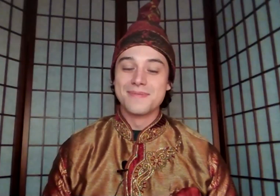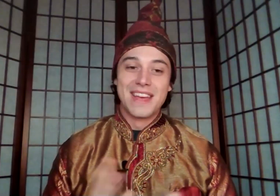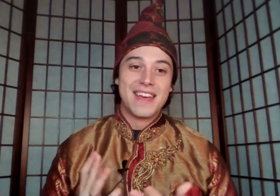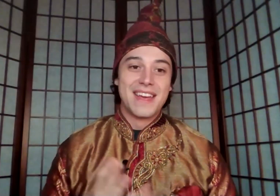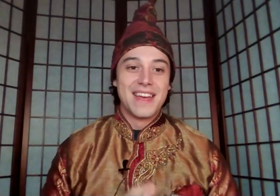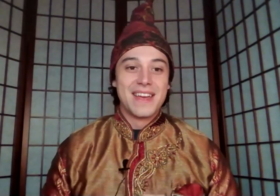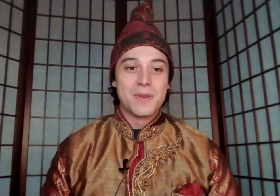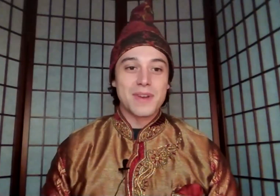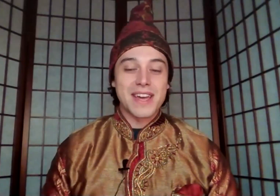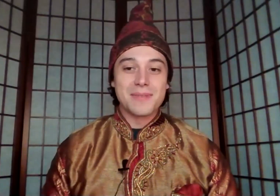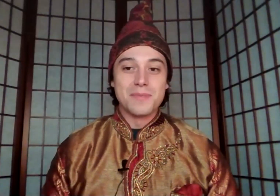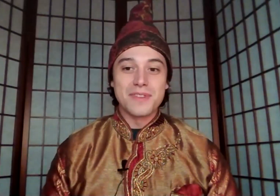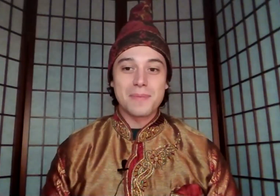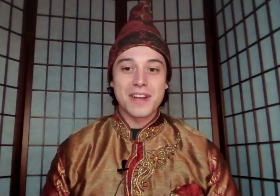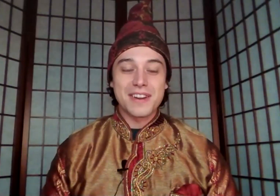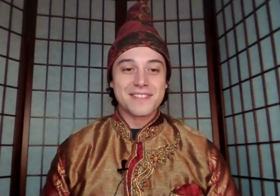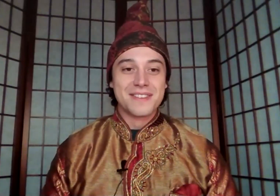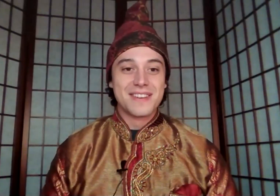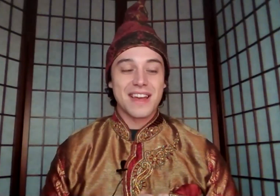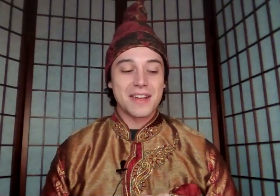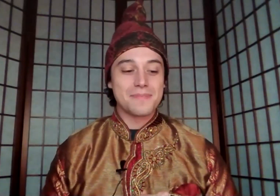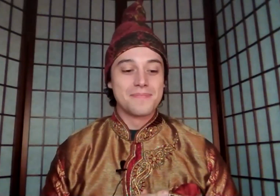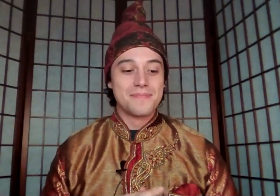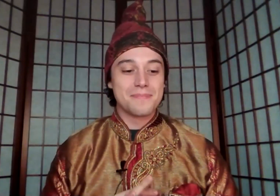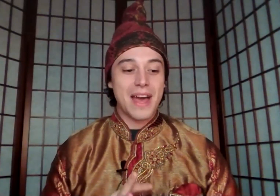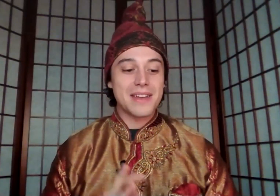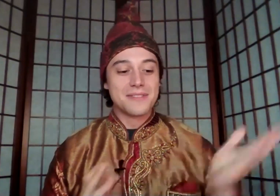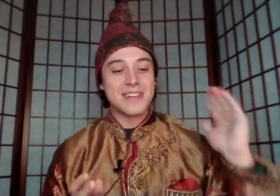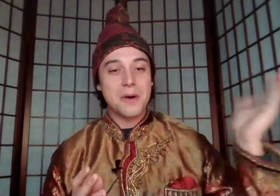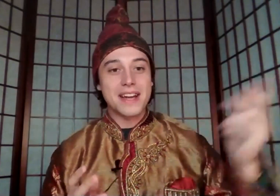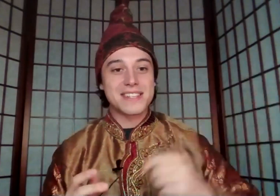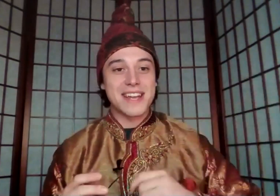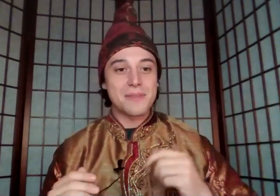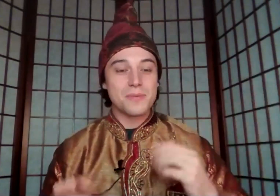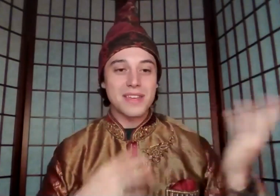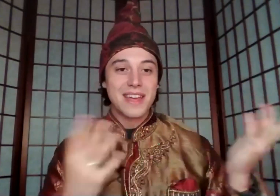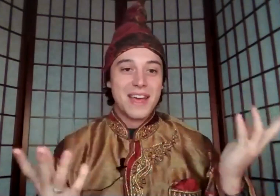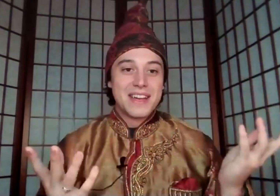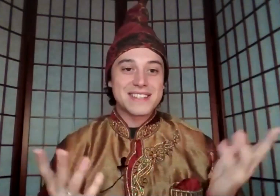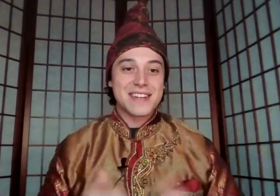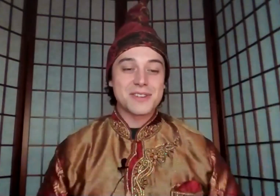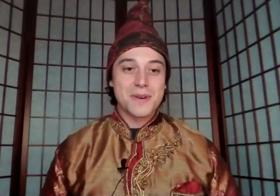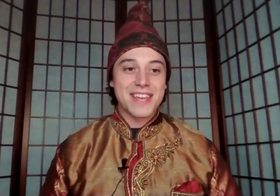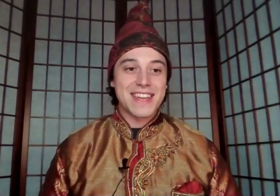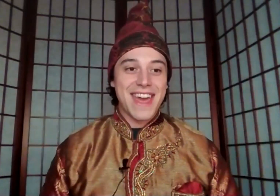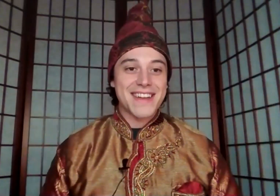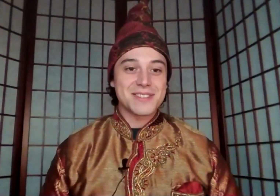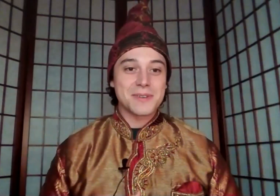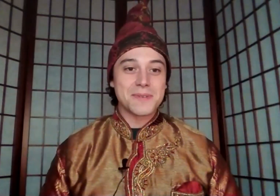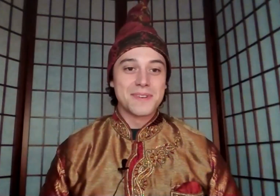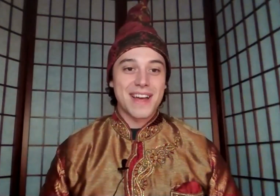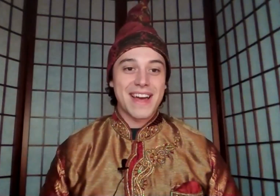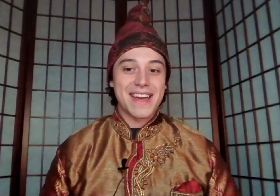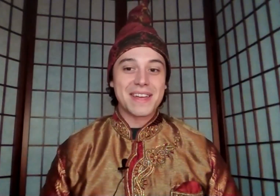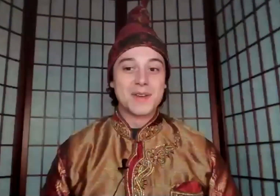So when I moved up here and my now ex and I, we decided to go and get a cat.